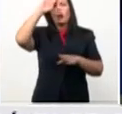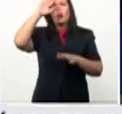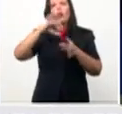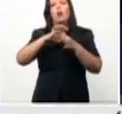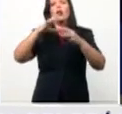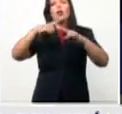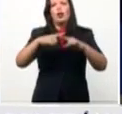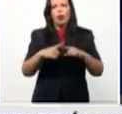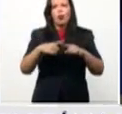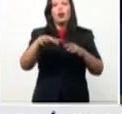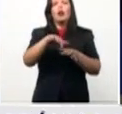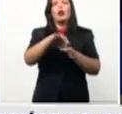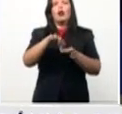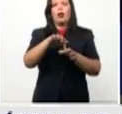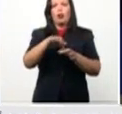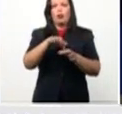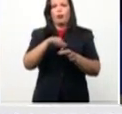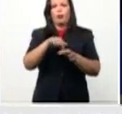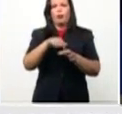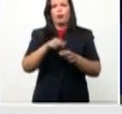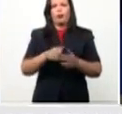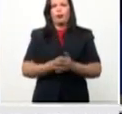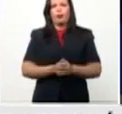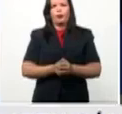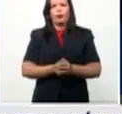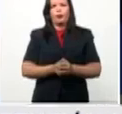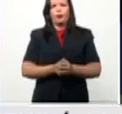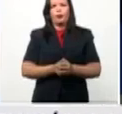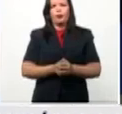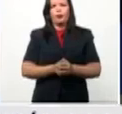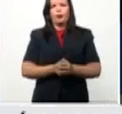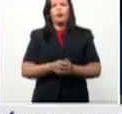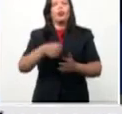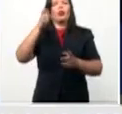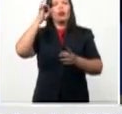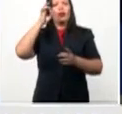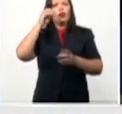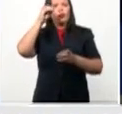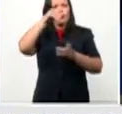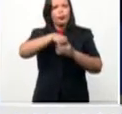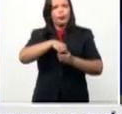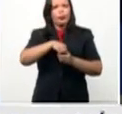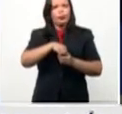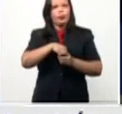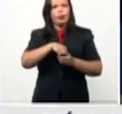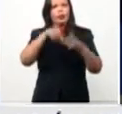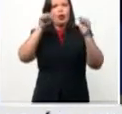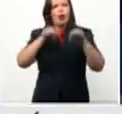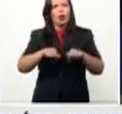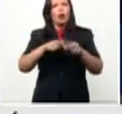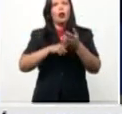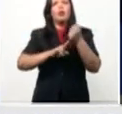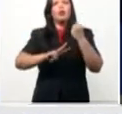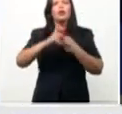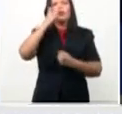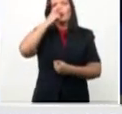Youth. There is the new addition is Ciego de Ávila province.